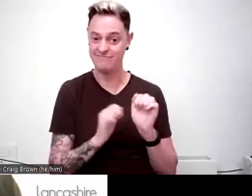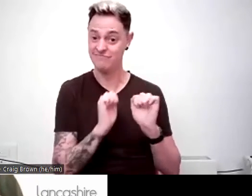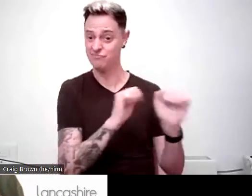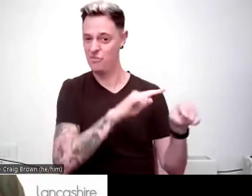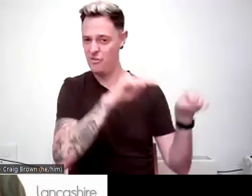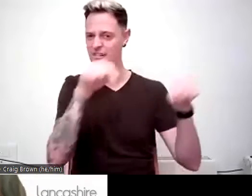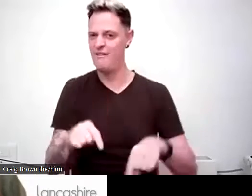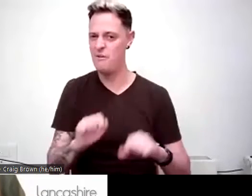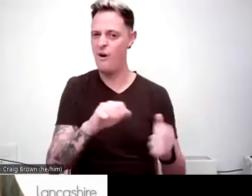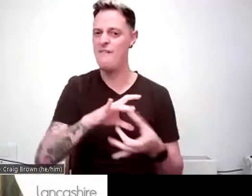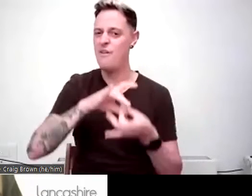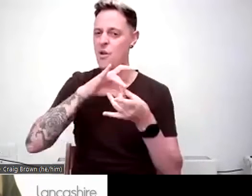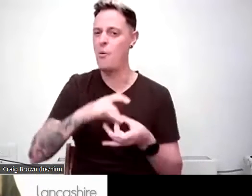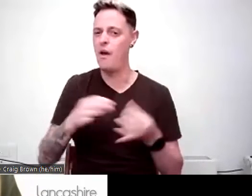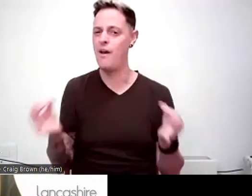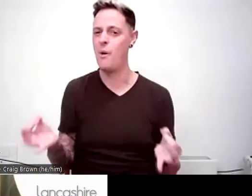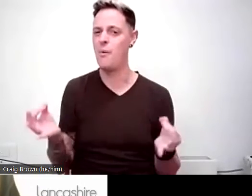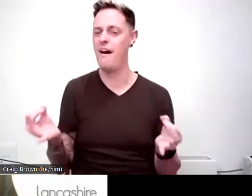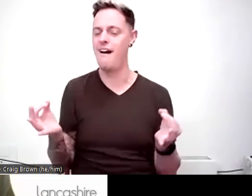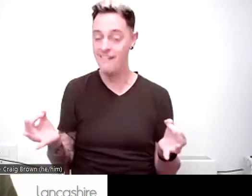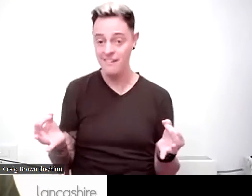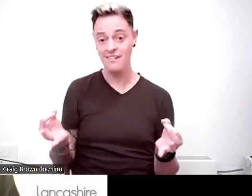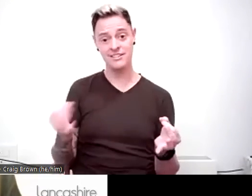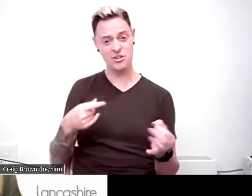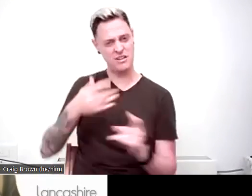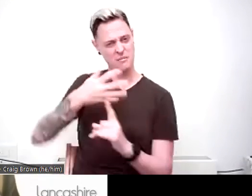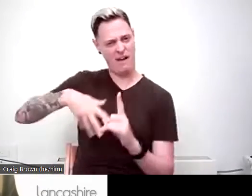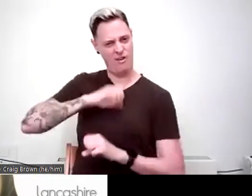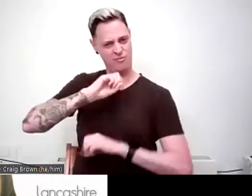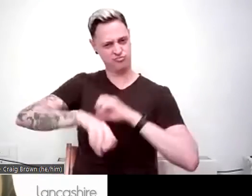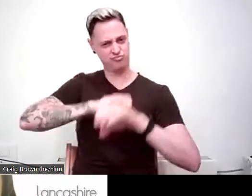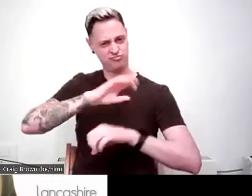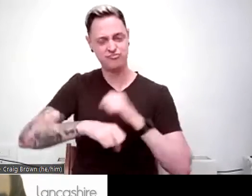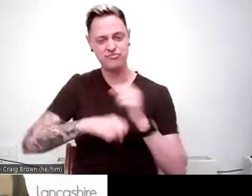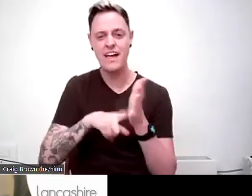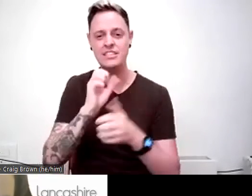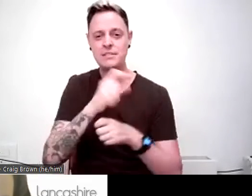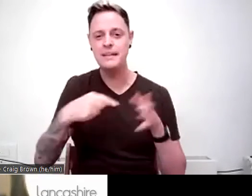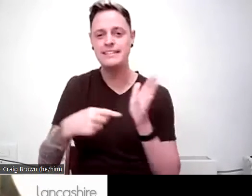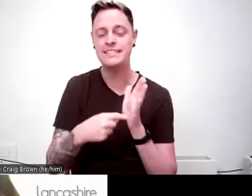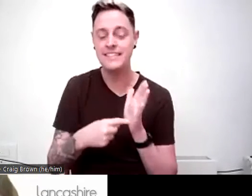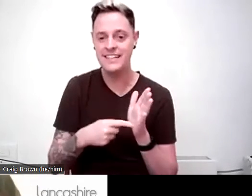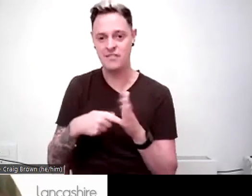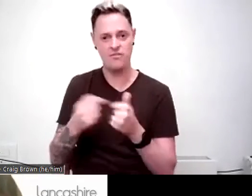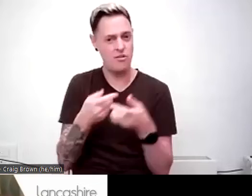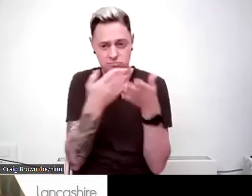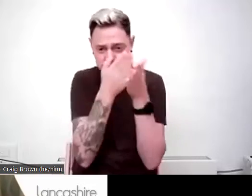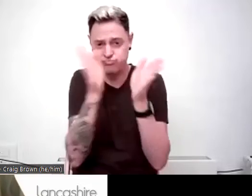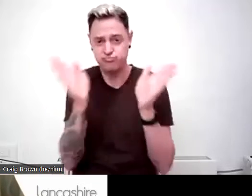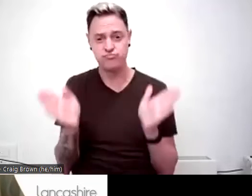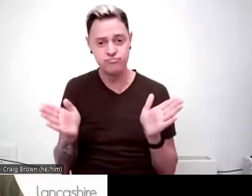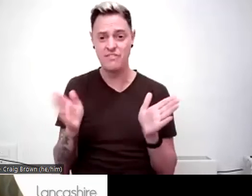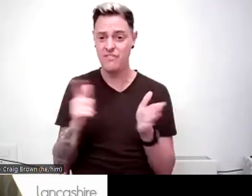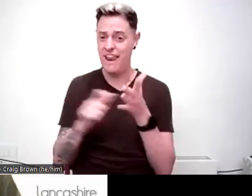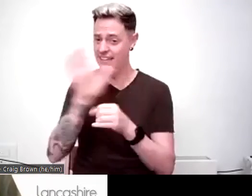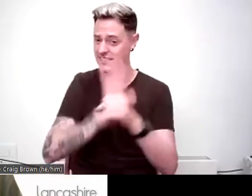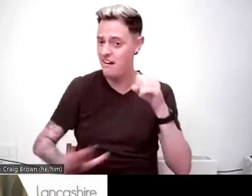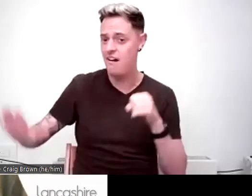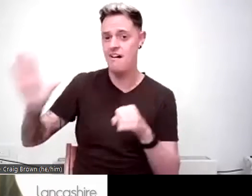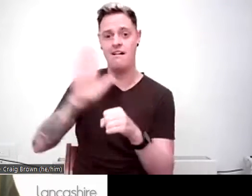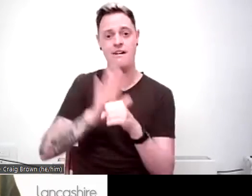us. Just a little bit about Lancashire LGBT for those who don't know. We are a pan-Lancashire charity, helping people in Lancashire on